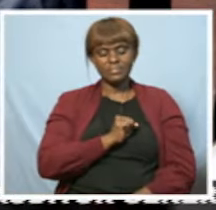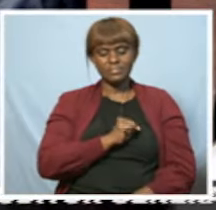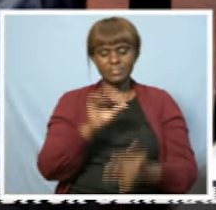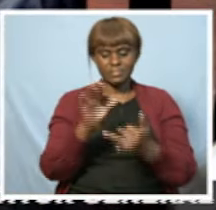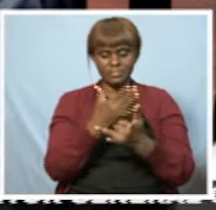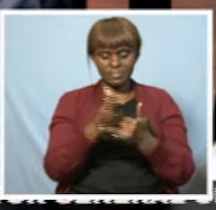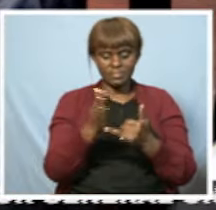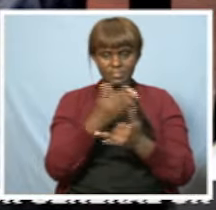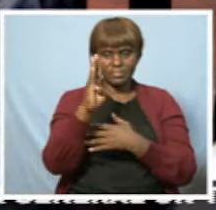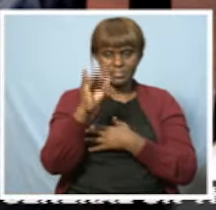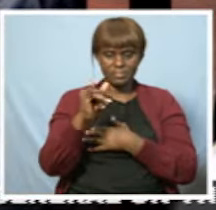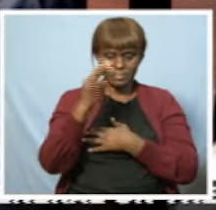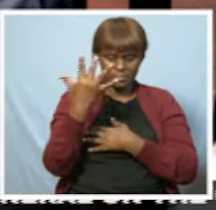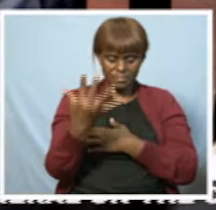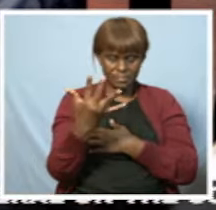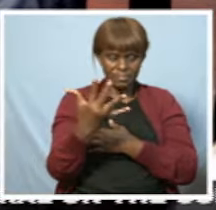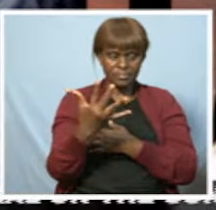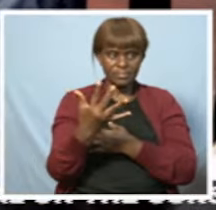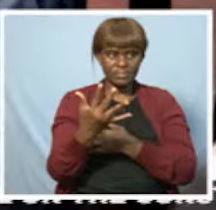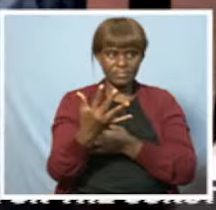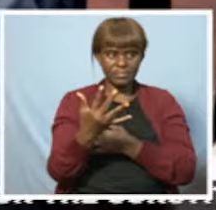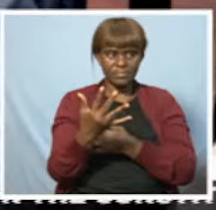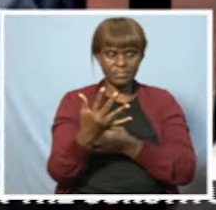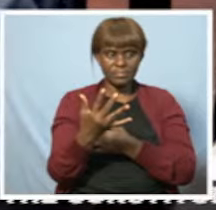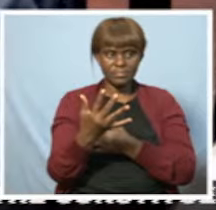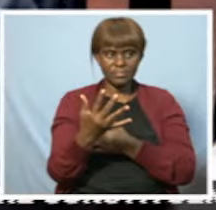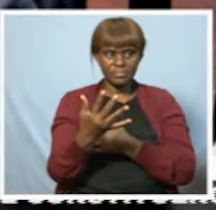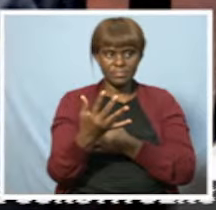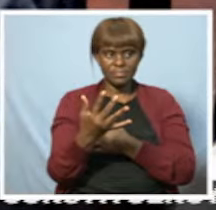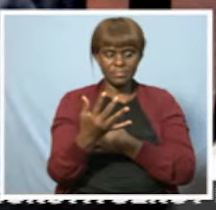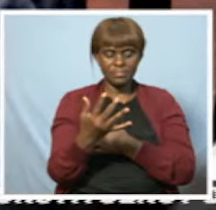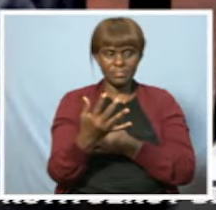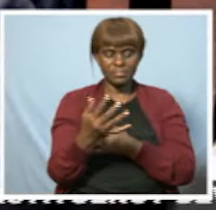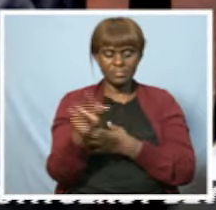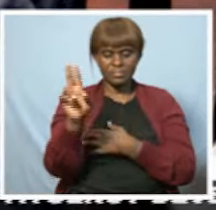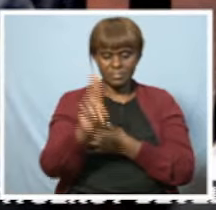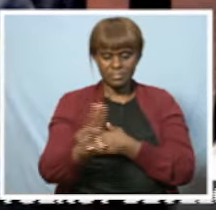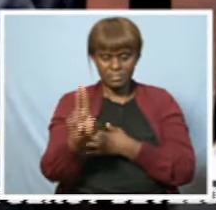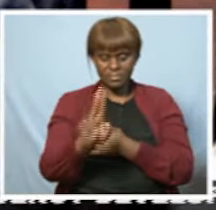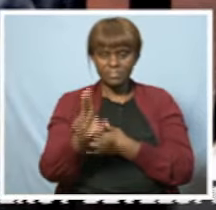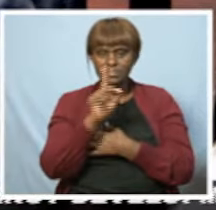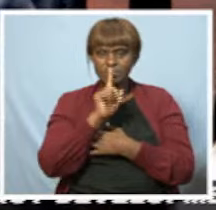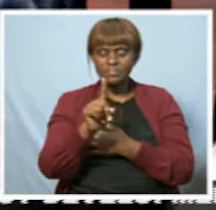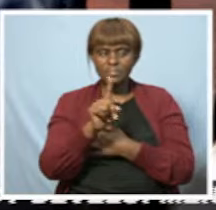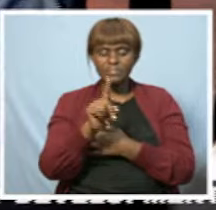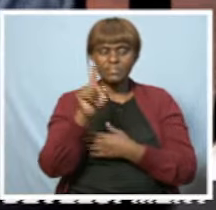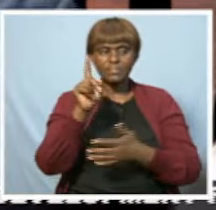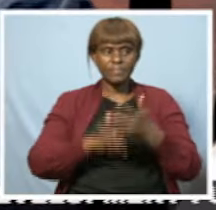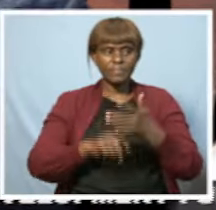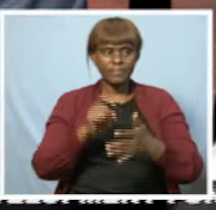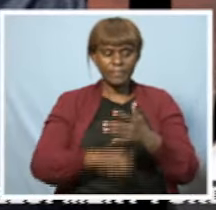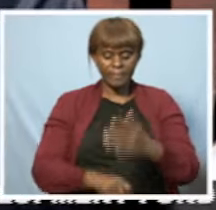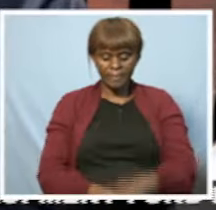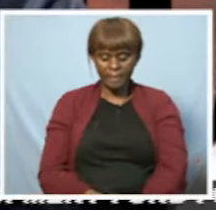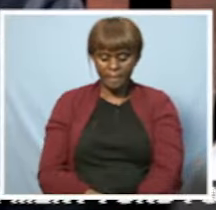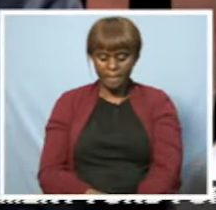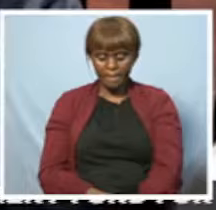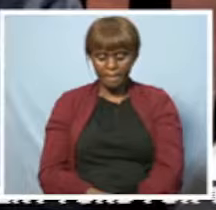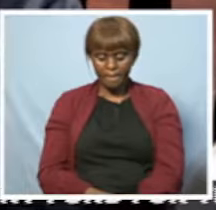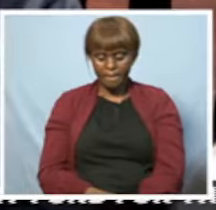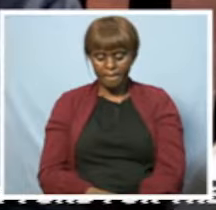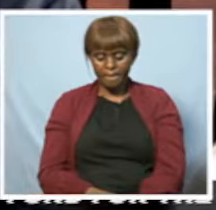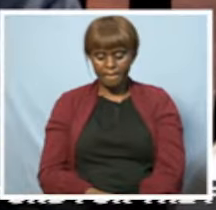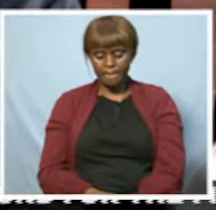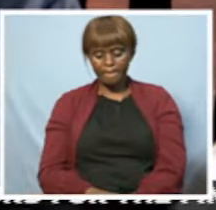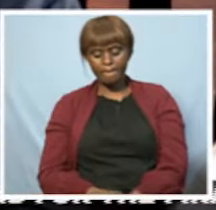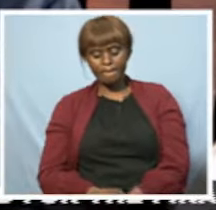divide it by 5, the 155,500. I want us to use the actual average cost to correct